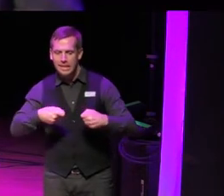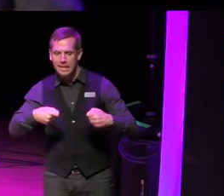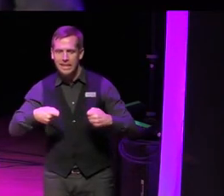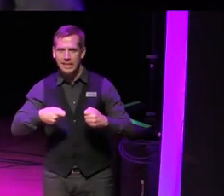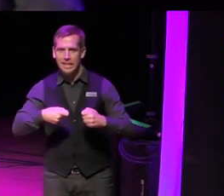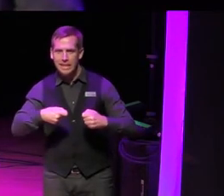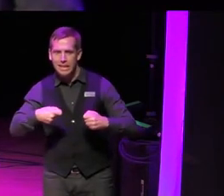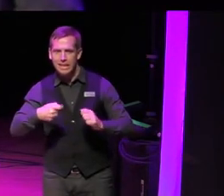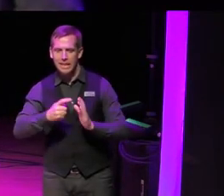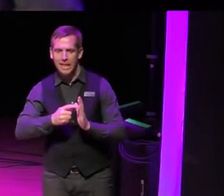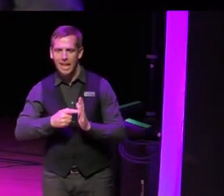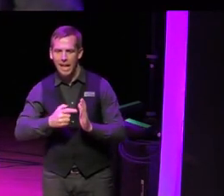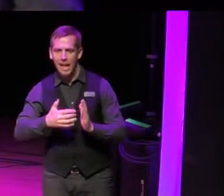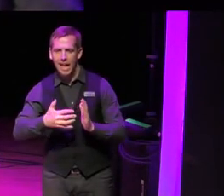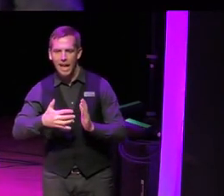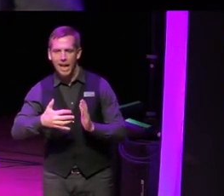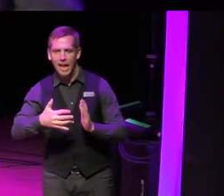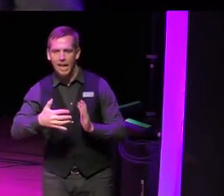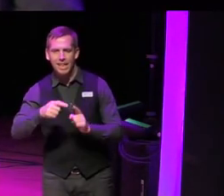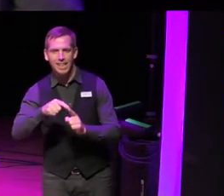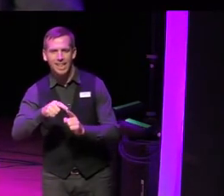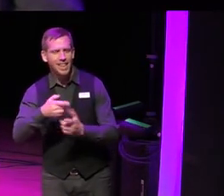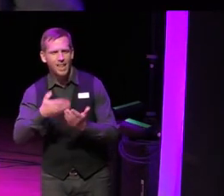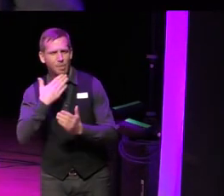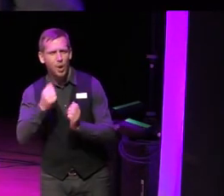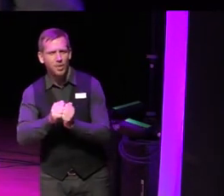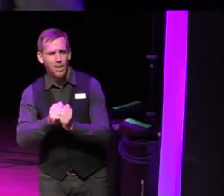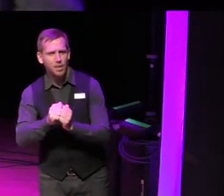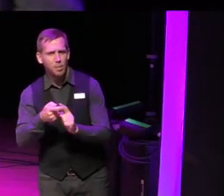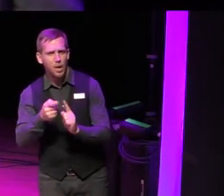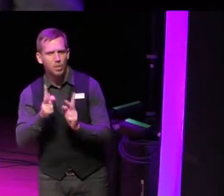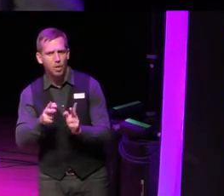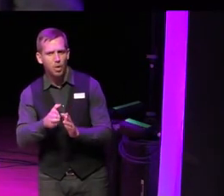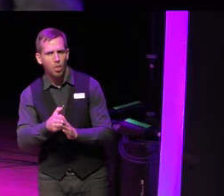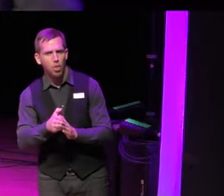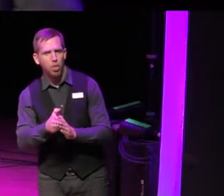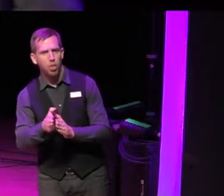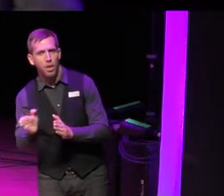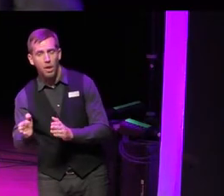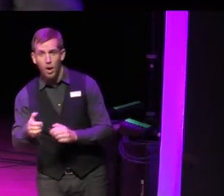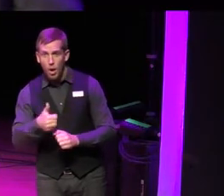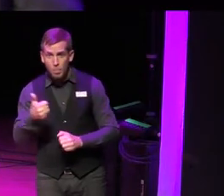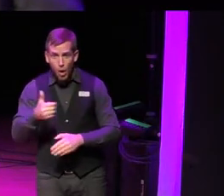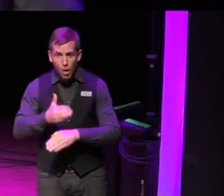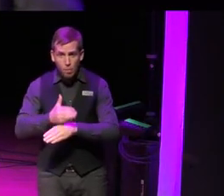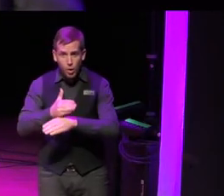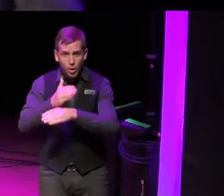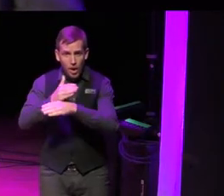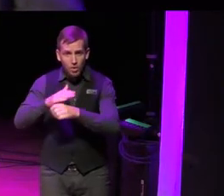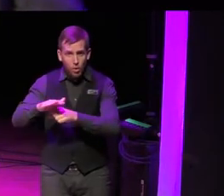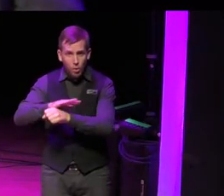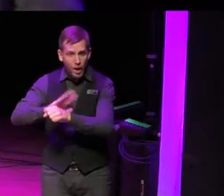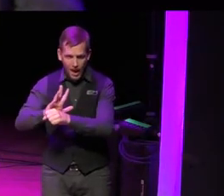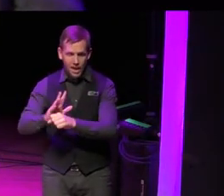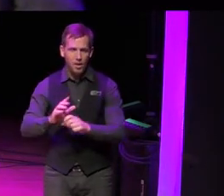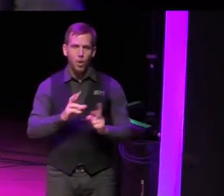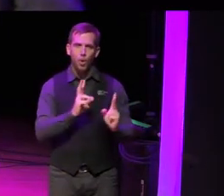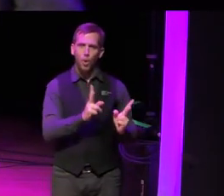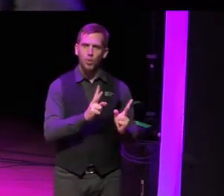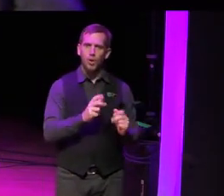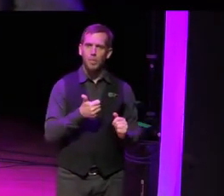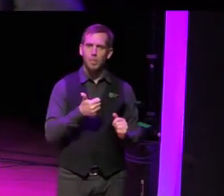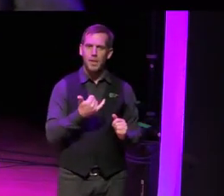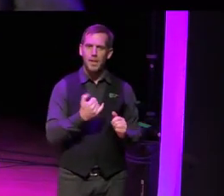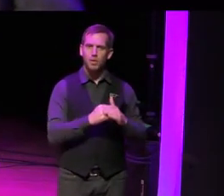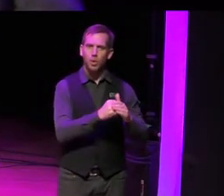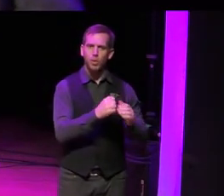system of running thing. It's a non-procurement thing. And it's not only in the building sector. I would say even that in development aid,